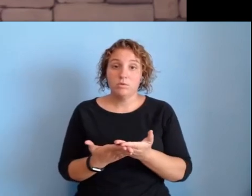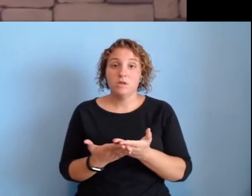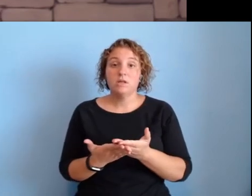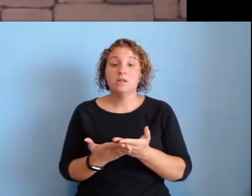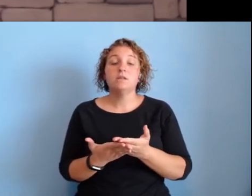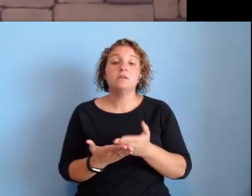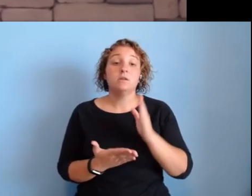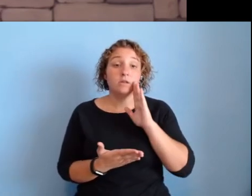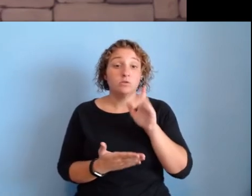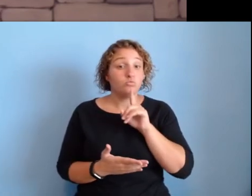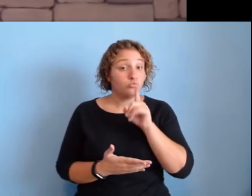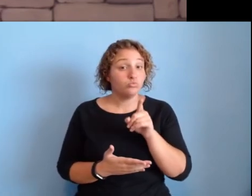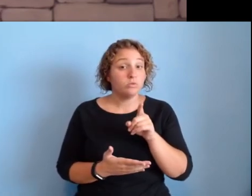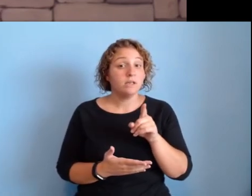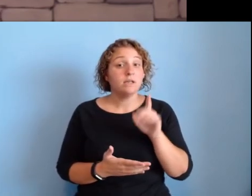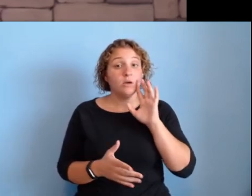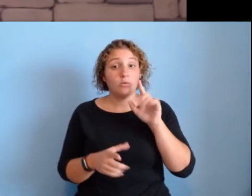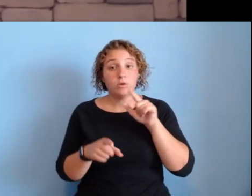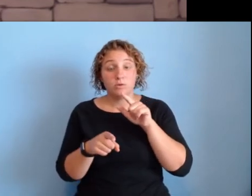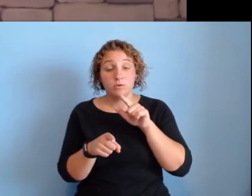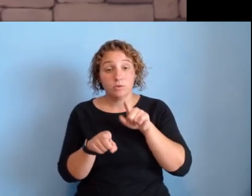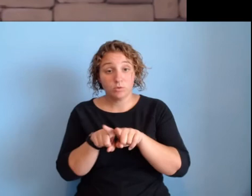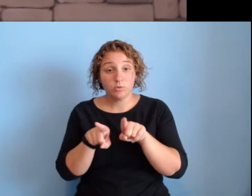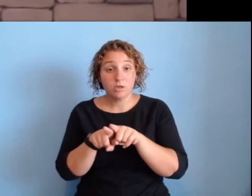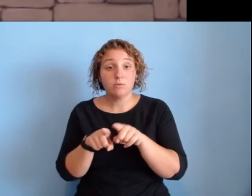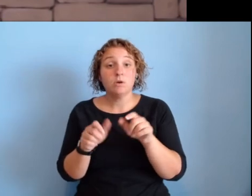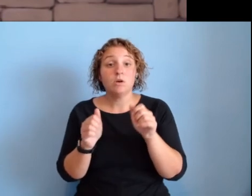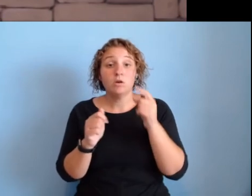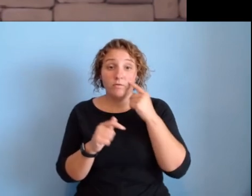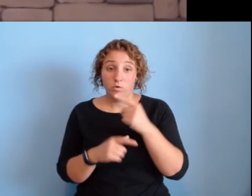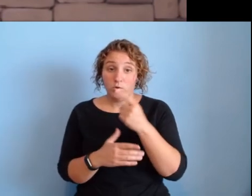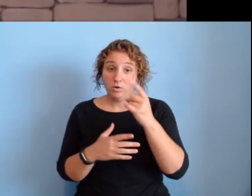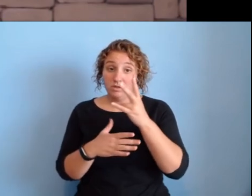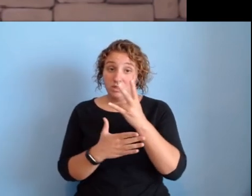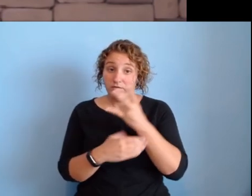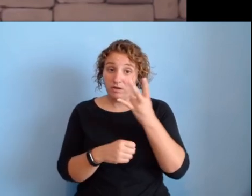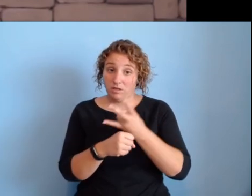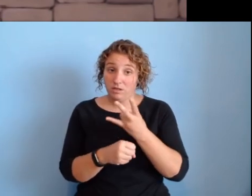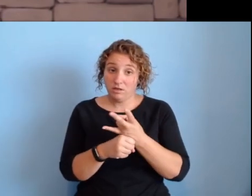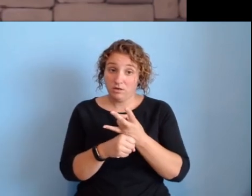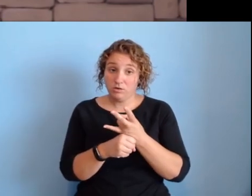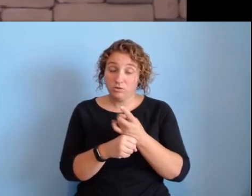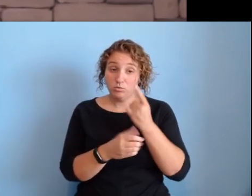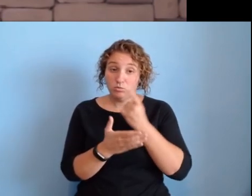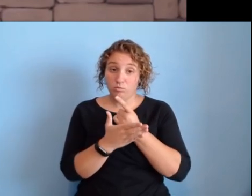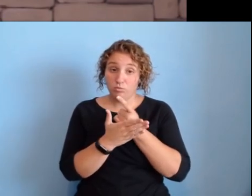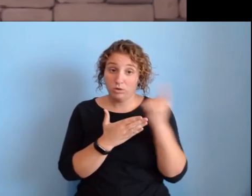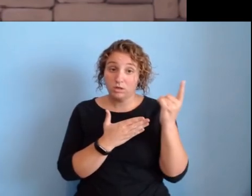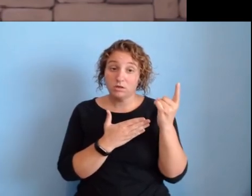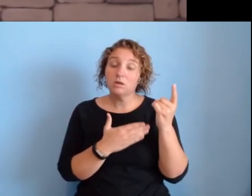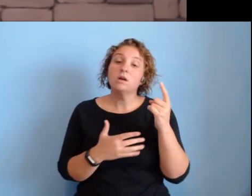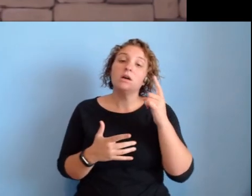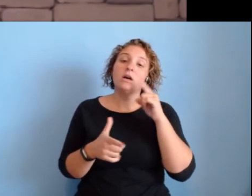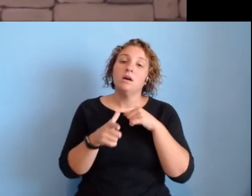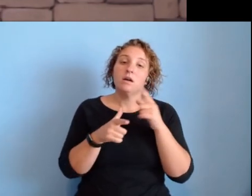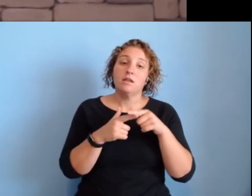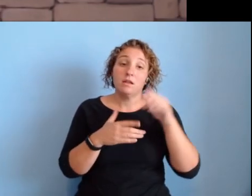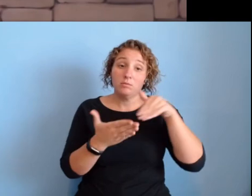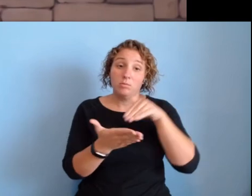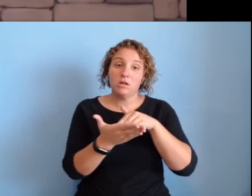that is to come, as he confirms a covenant for seven years or one week. Then in the middle of it, he cuts off offering and sacrifice, and in Daniel 11,